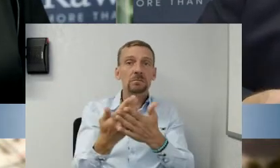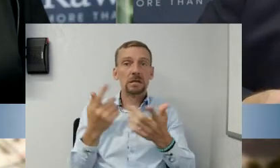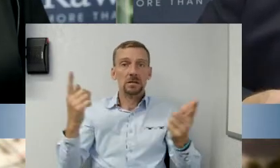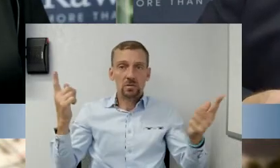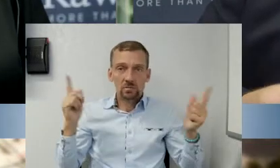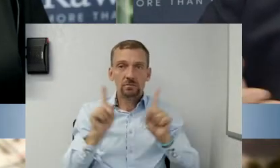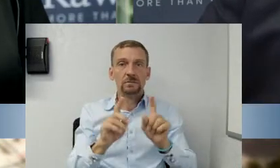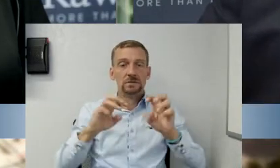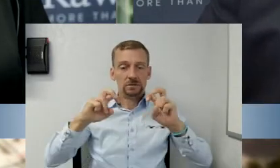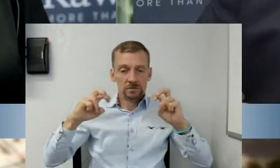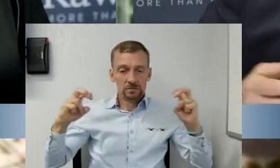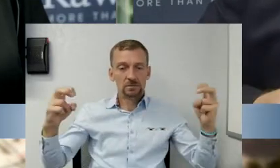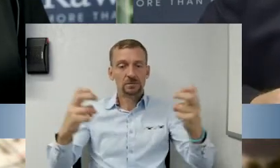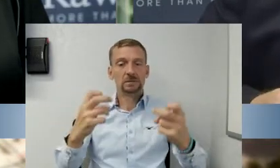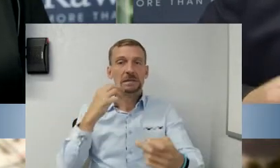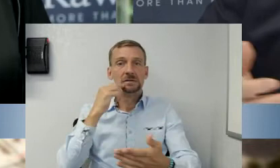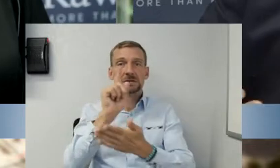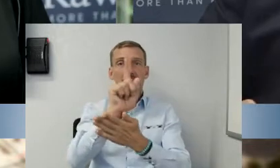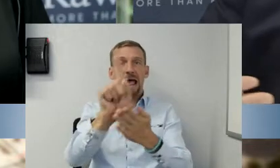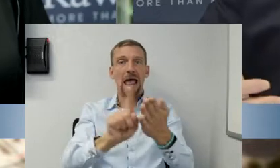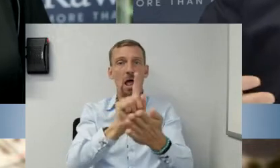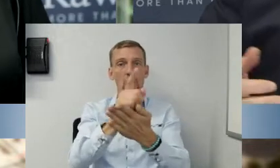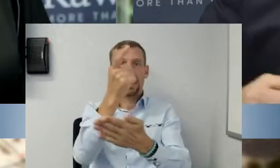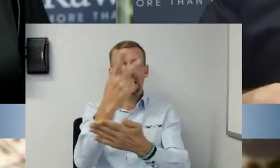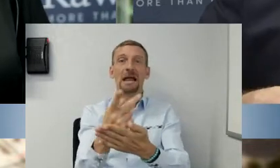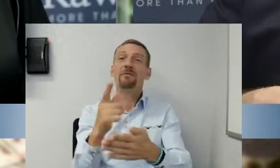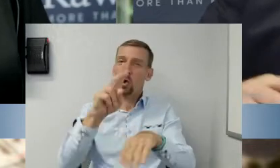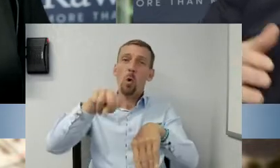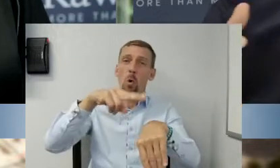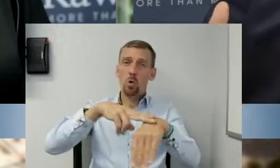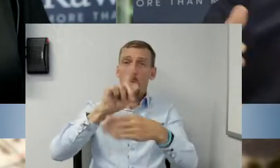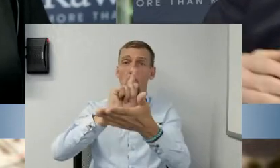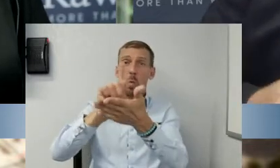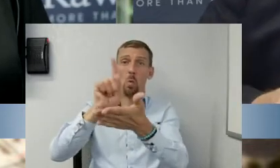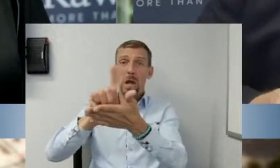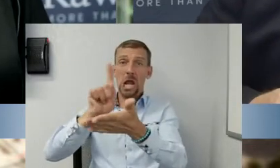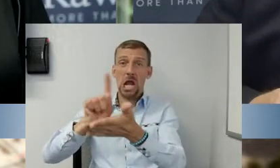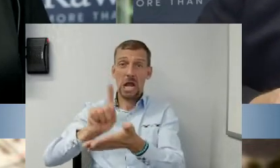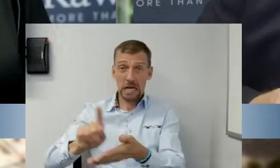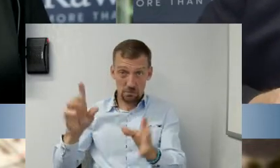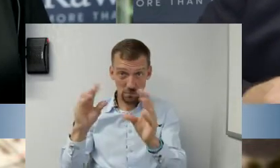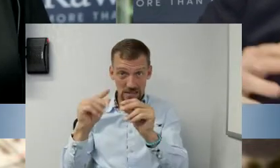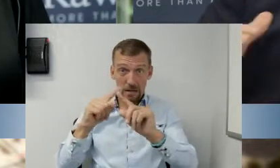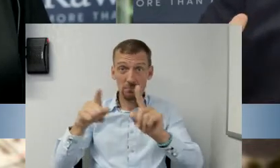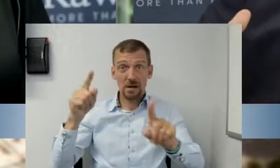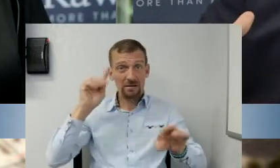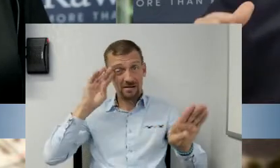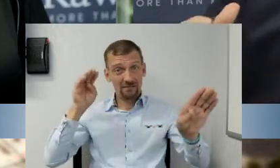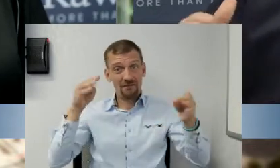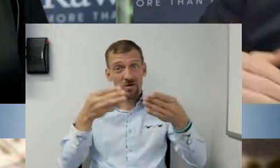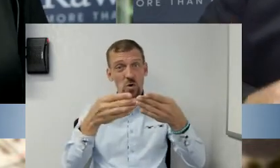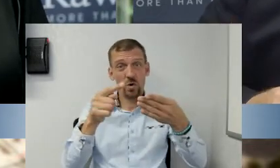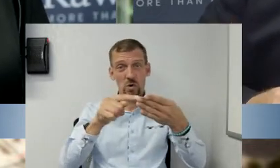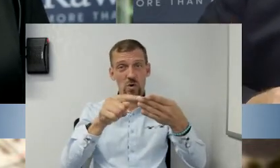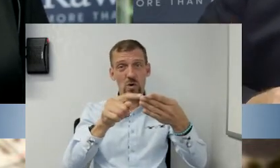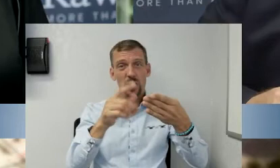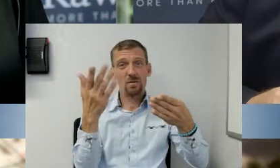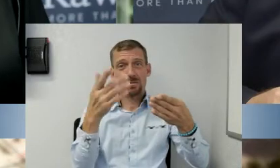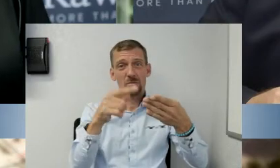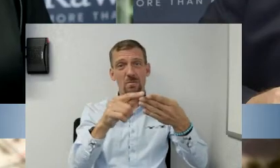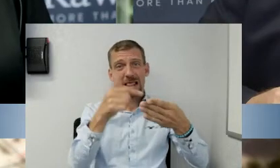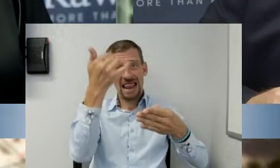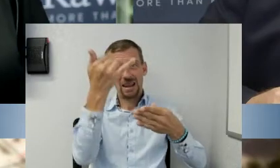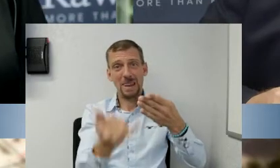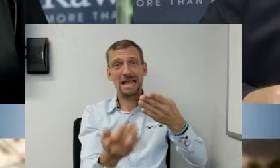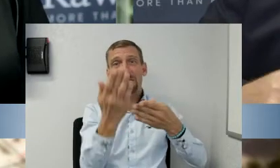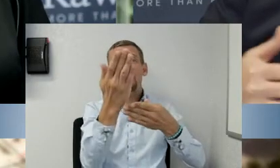met for an hour and a half. It was our normal weekly meeting, but we devoted a good part of the latter half